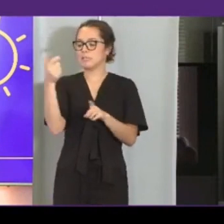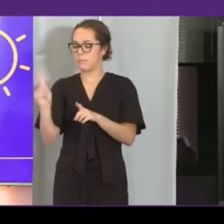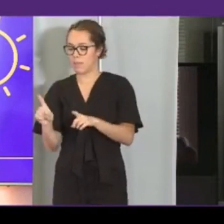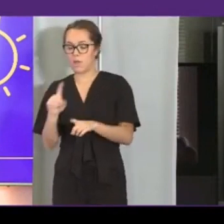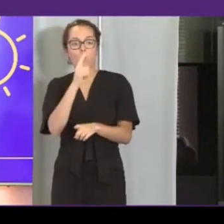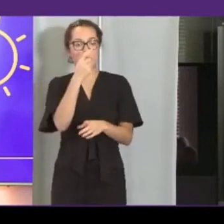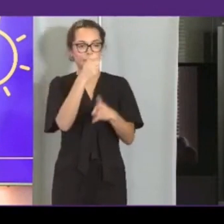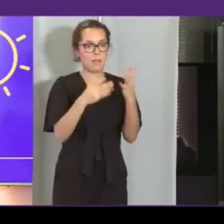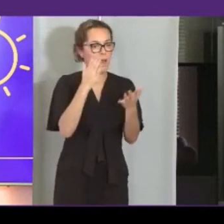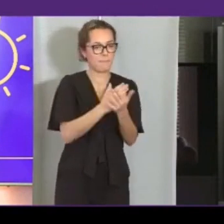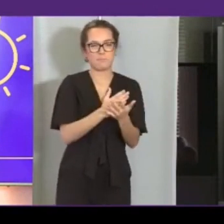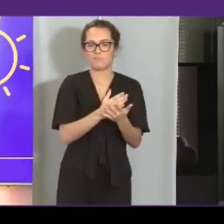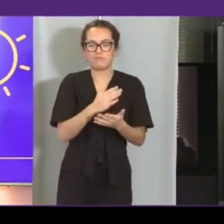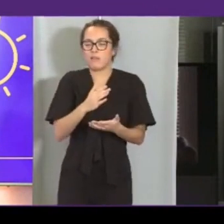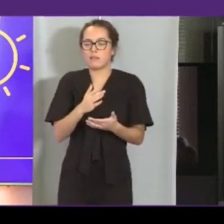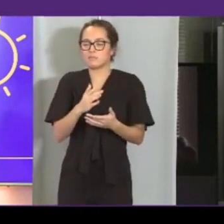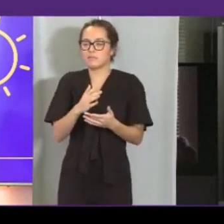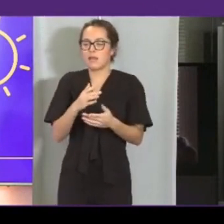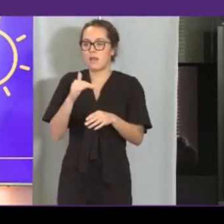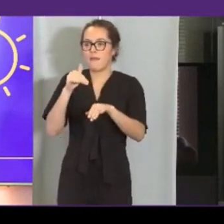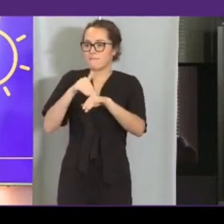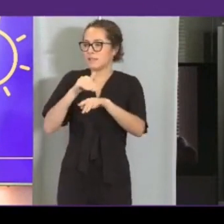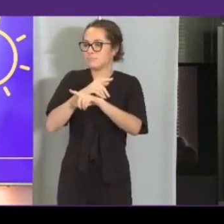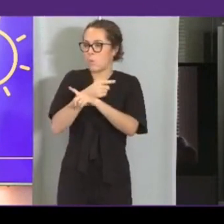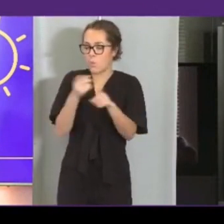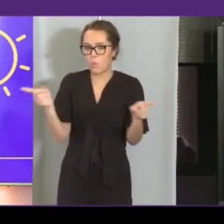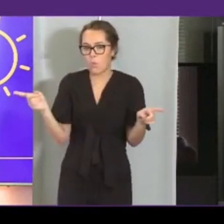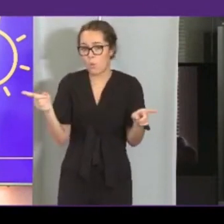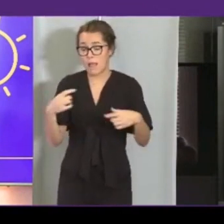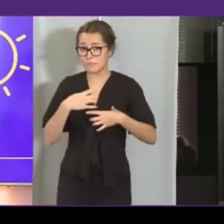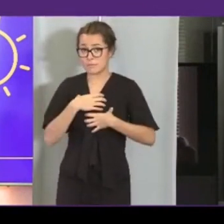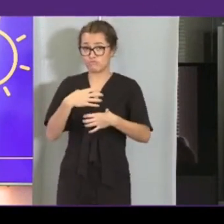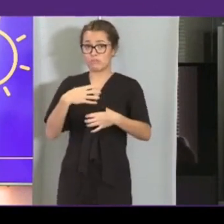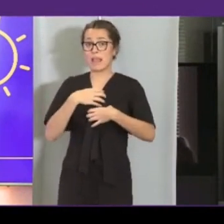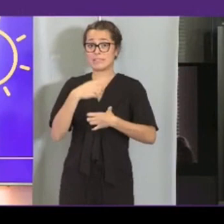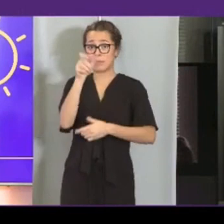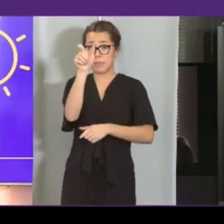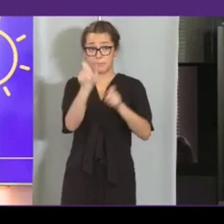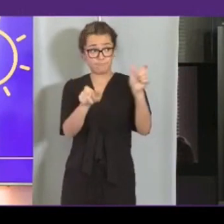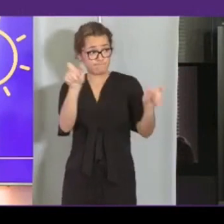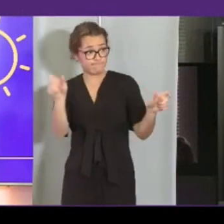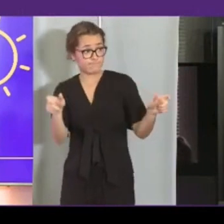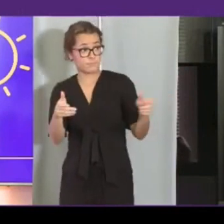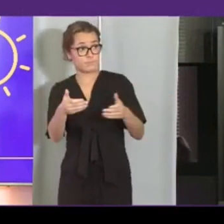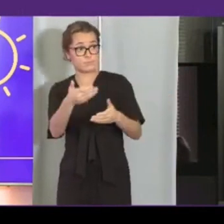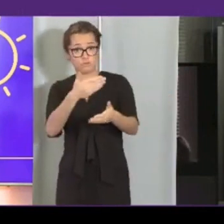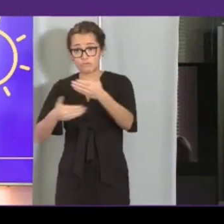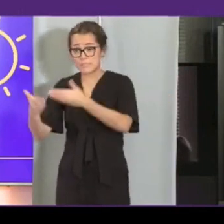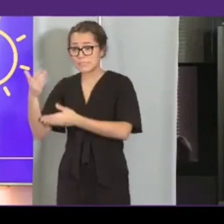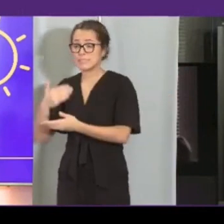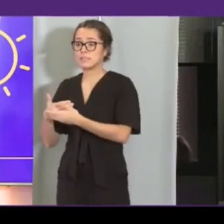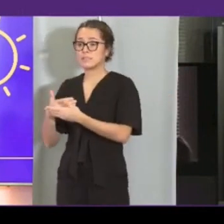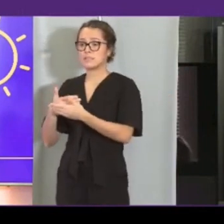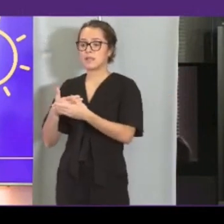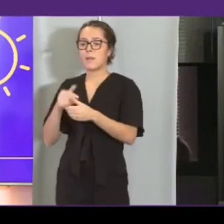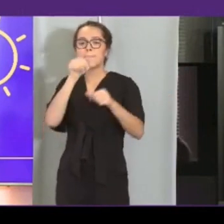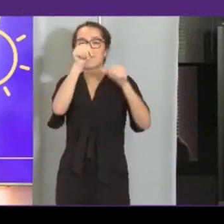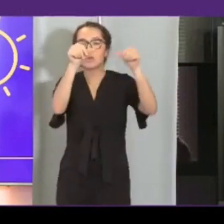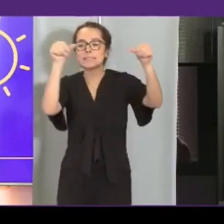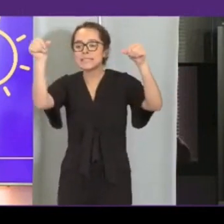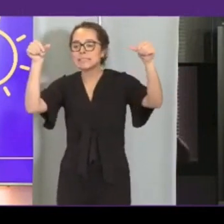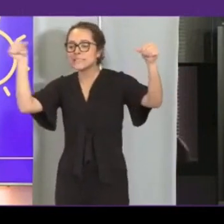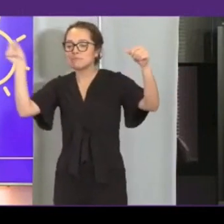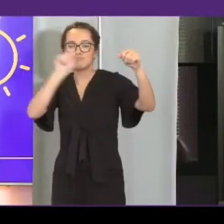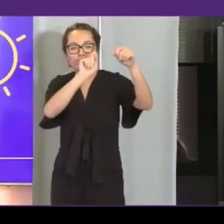just really surprised at some of the personal stories that a lot of colleagues have come forward. They wrote it on post-it notes, and we just had